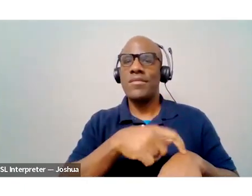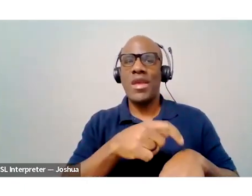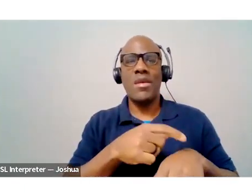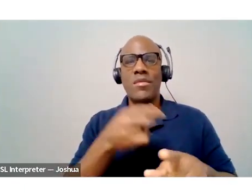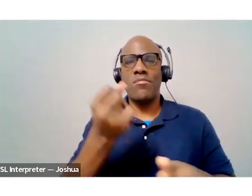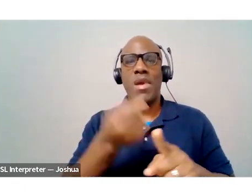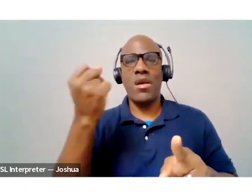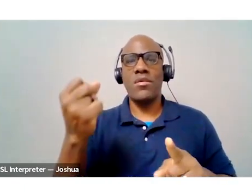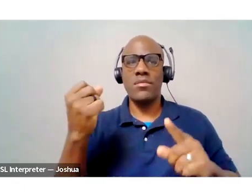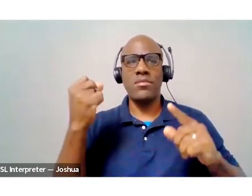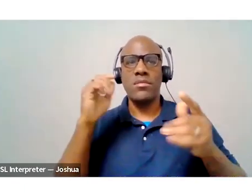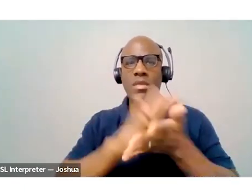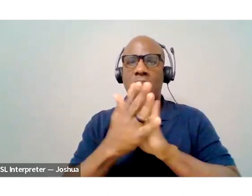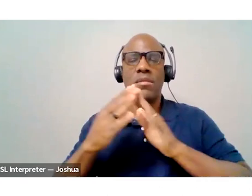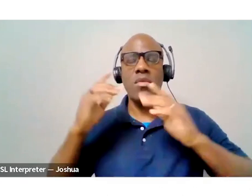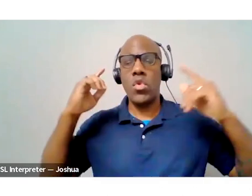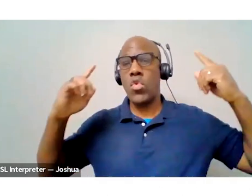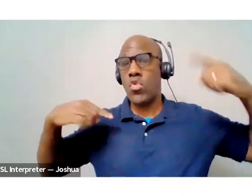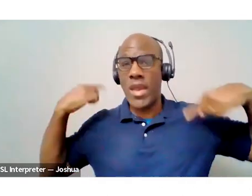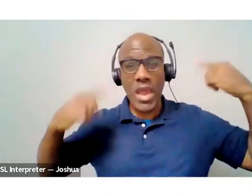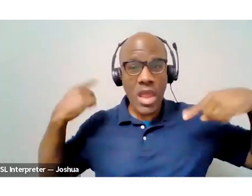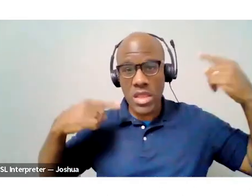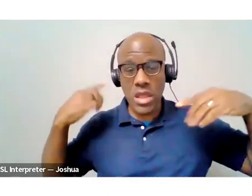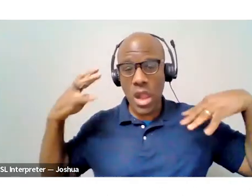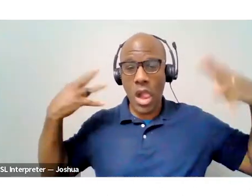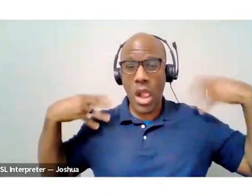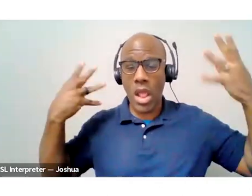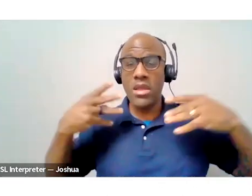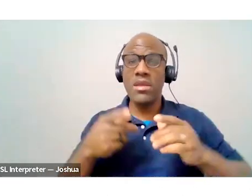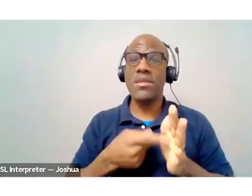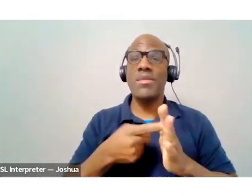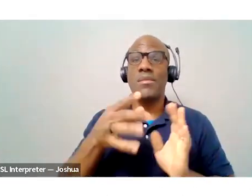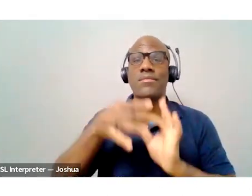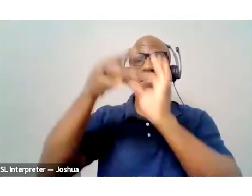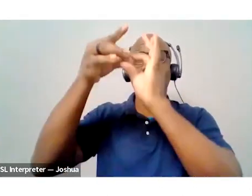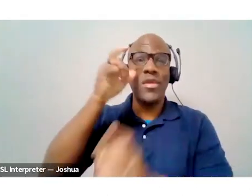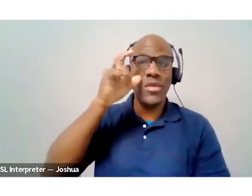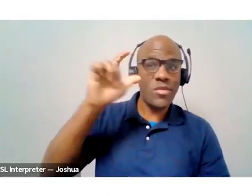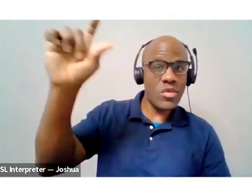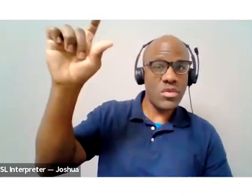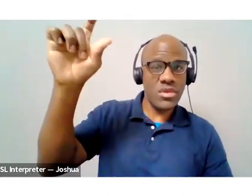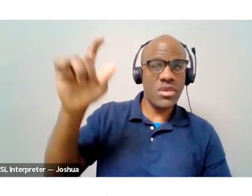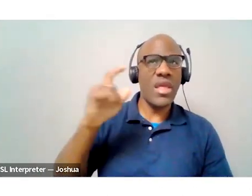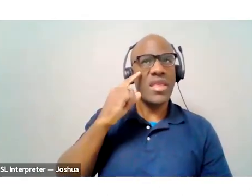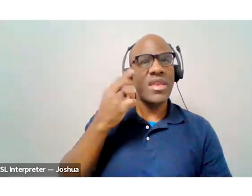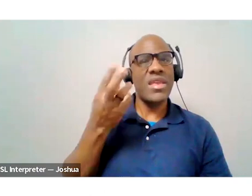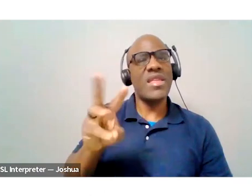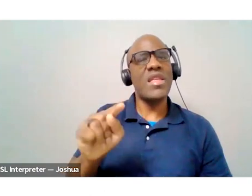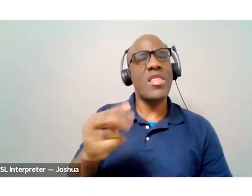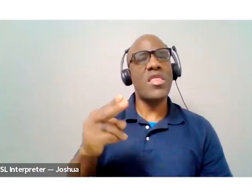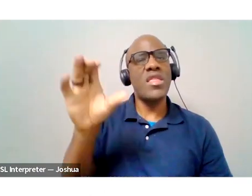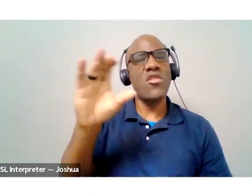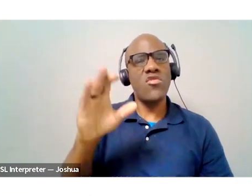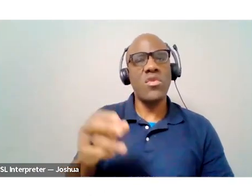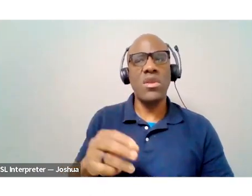insanity, triggered by the moon cycle, or sometimes called moon sickness, came out around, I think, the 16th century.